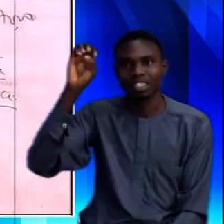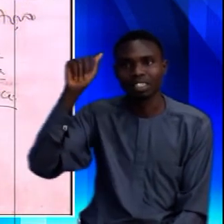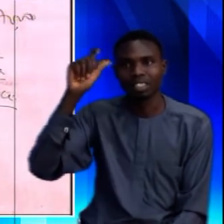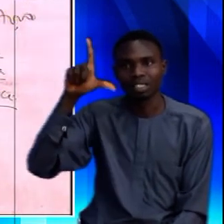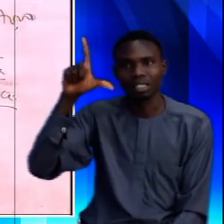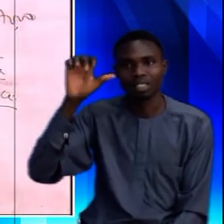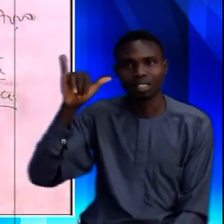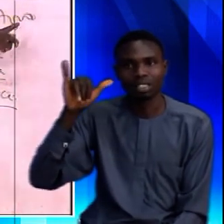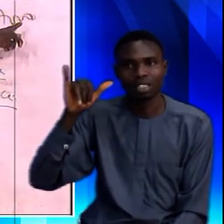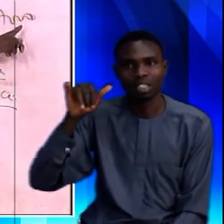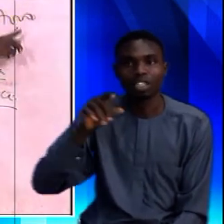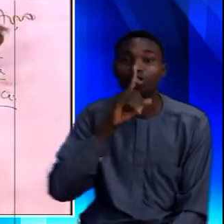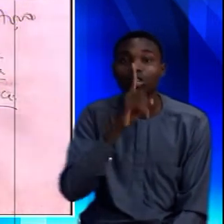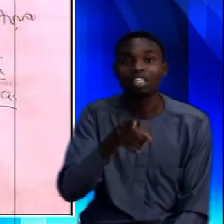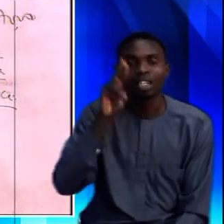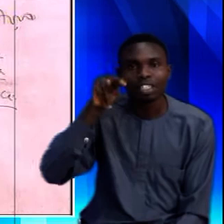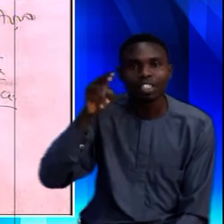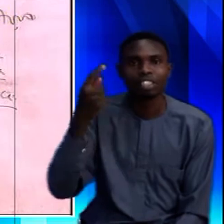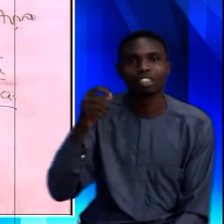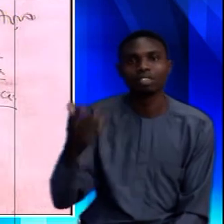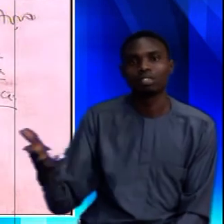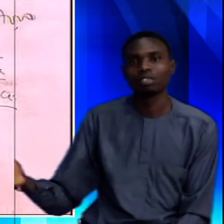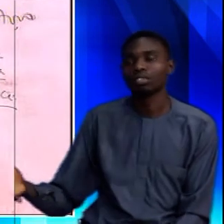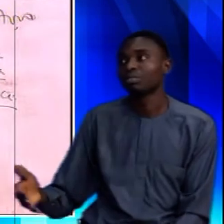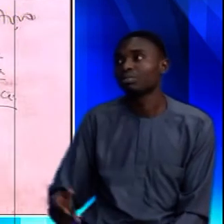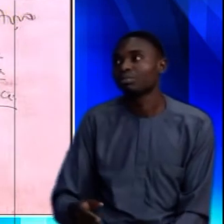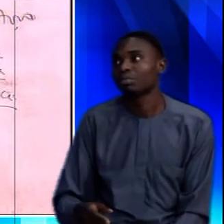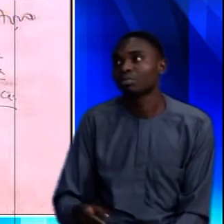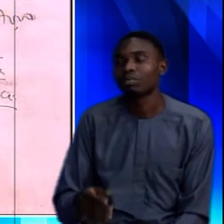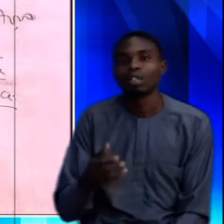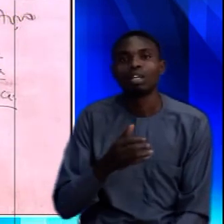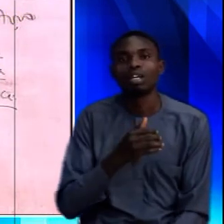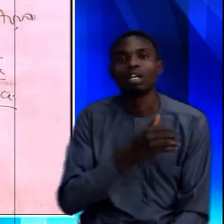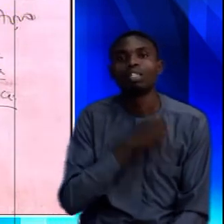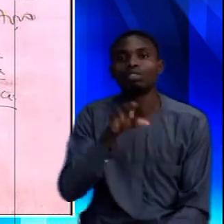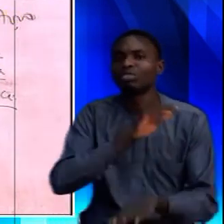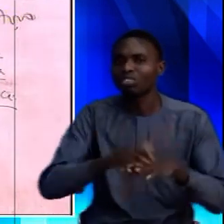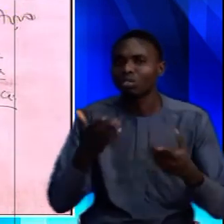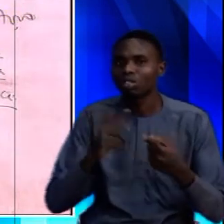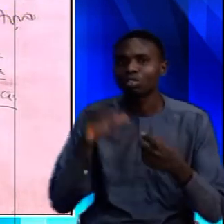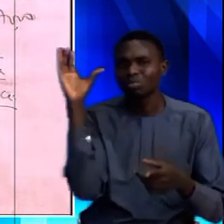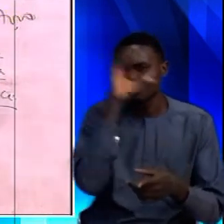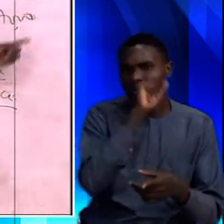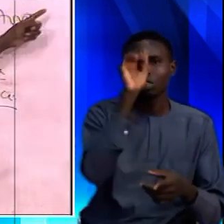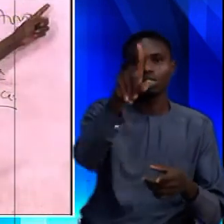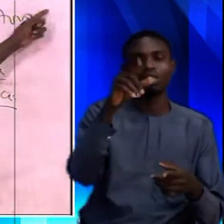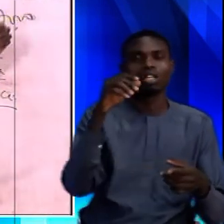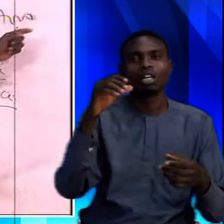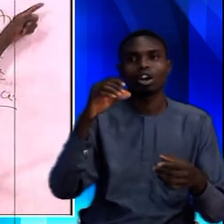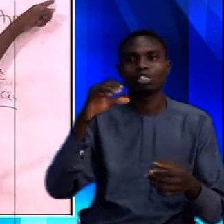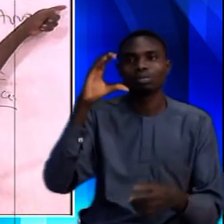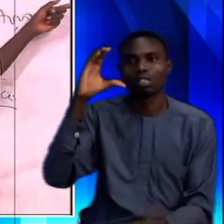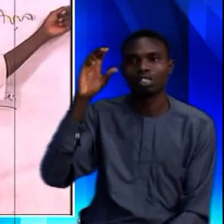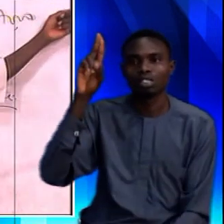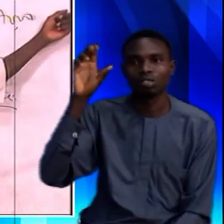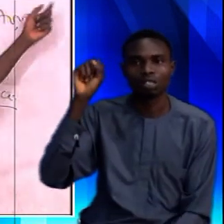profit there, and then the good will not be available to him, and he don't want to miss his customers. So for that, he may say, okay,